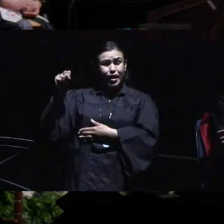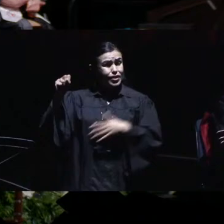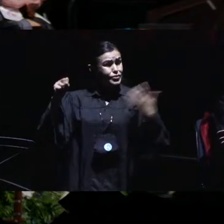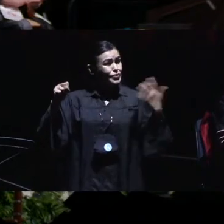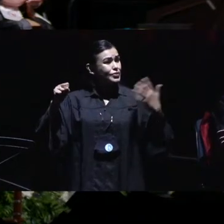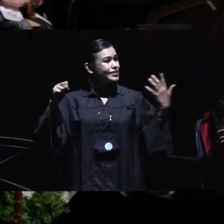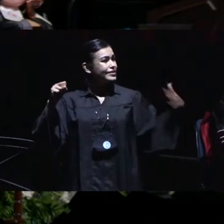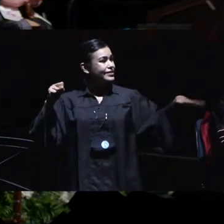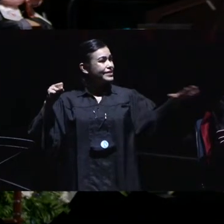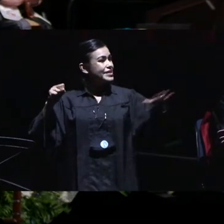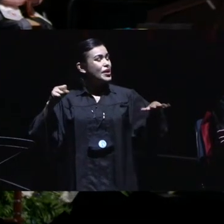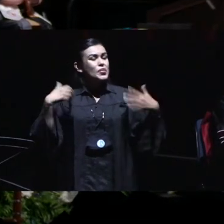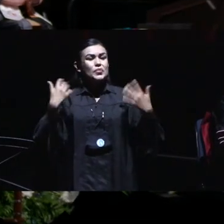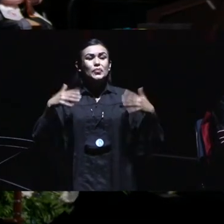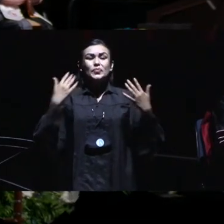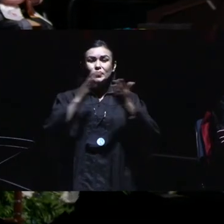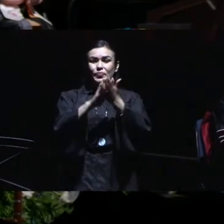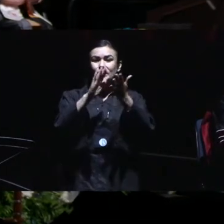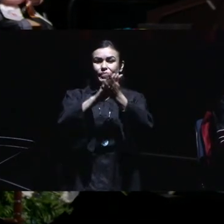Absolutely.